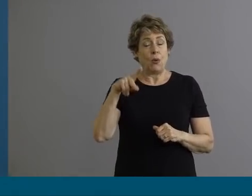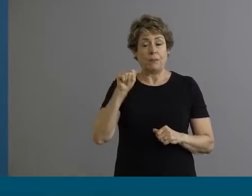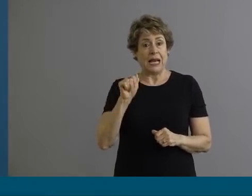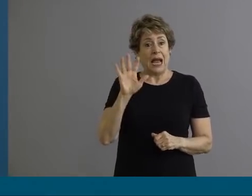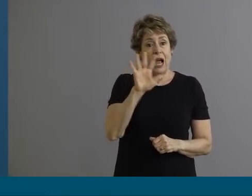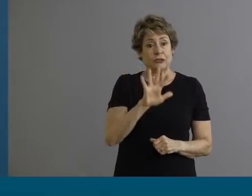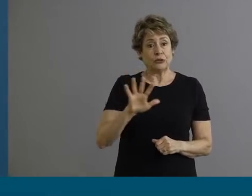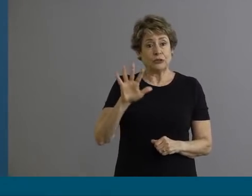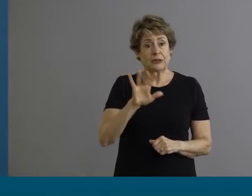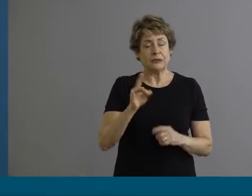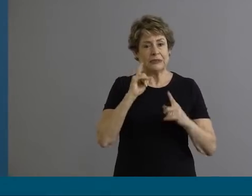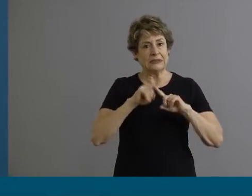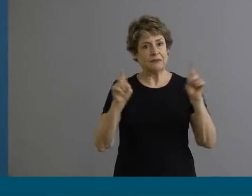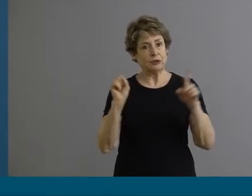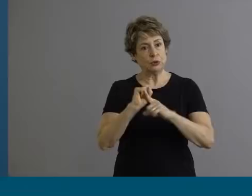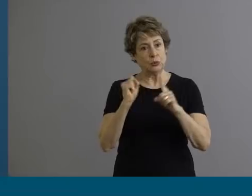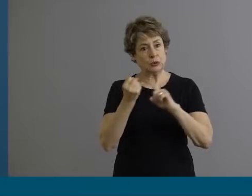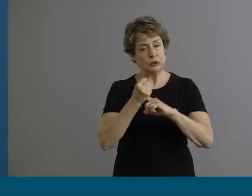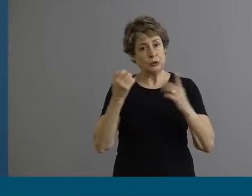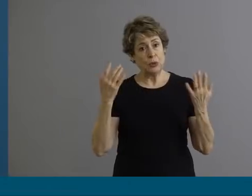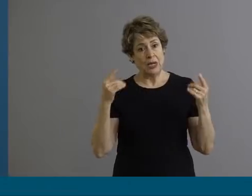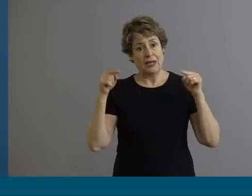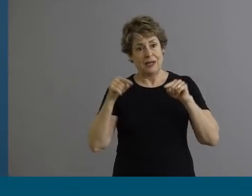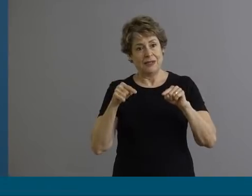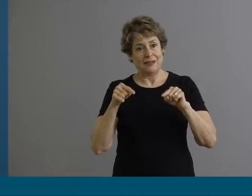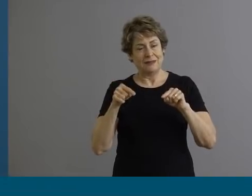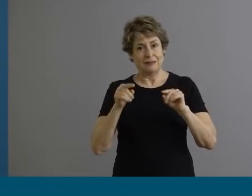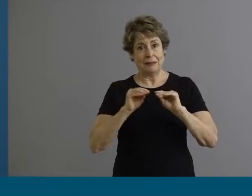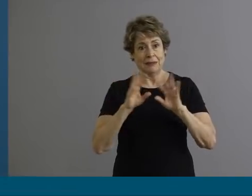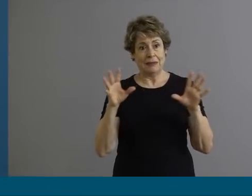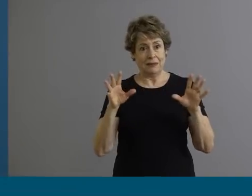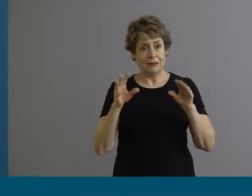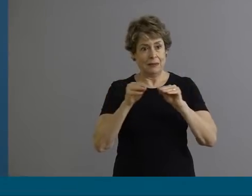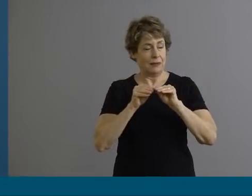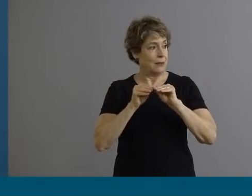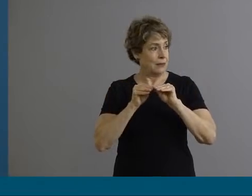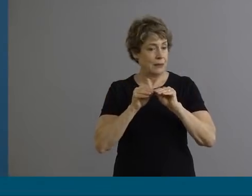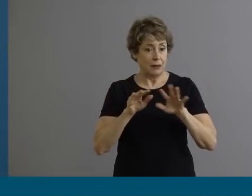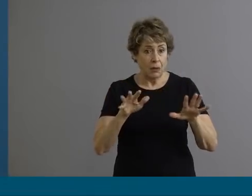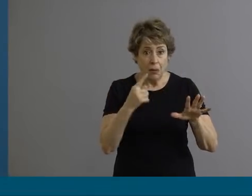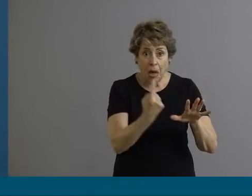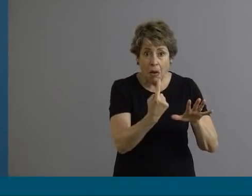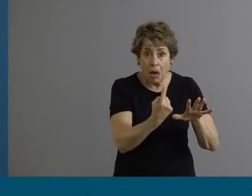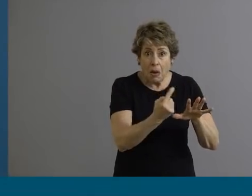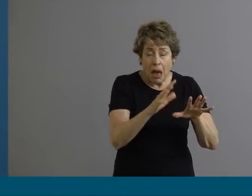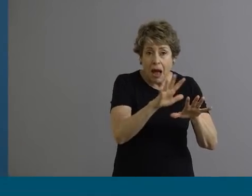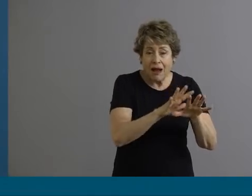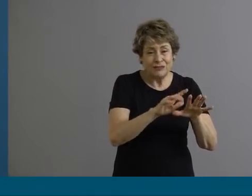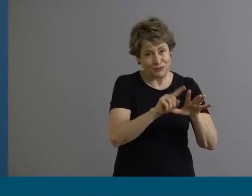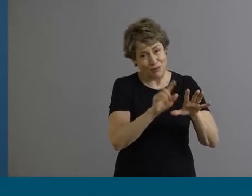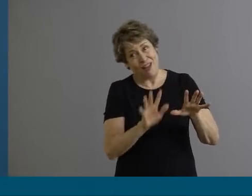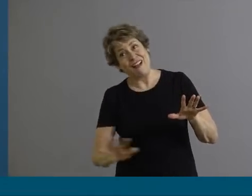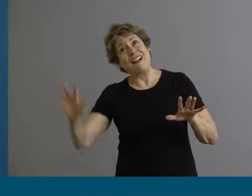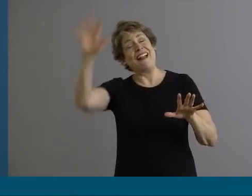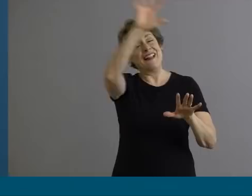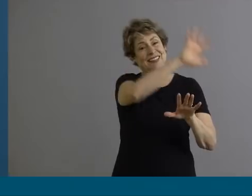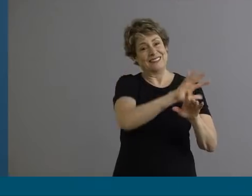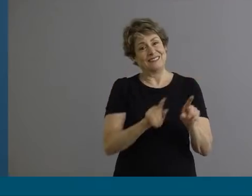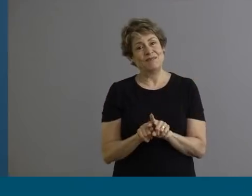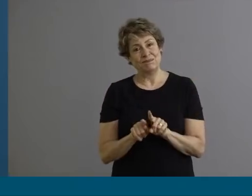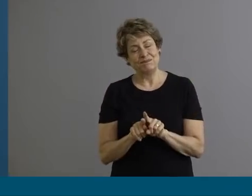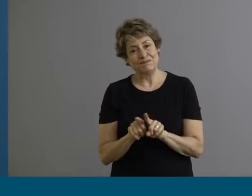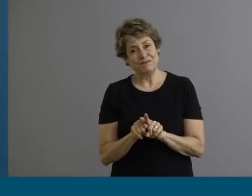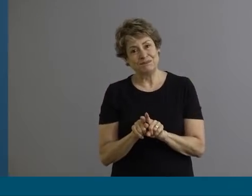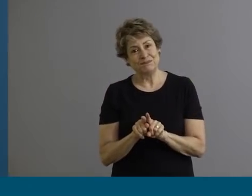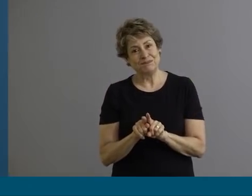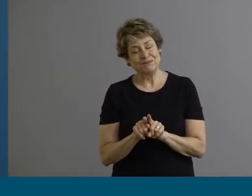Arizona. Now let's look at the newly reported cases by day in the